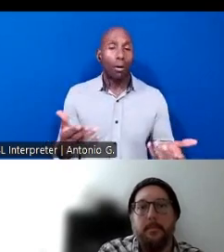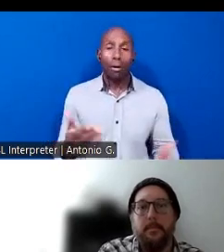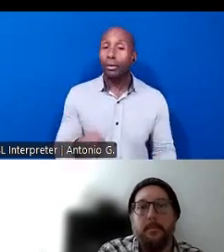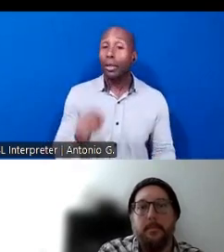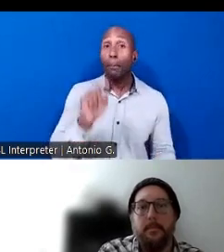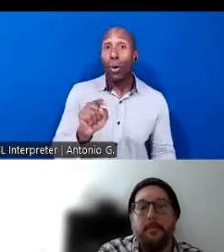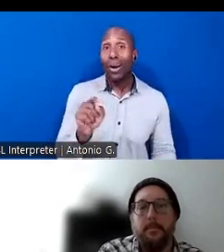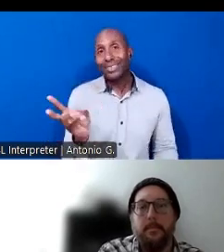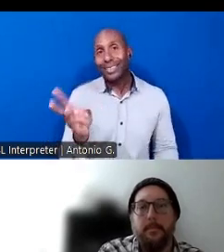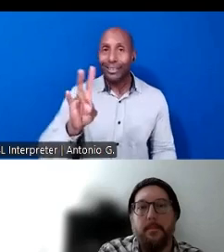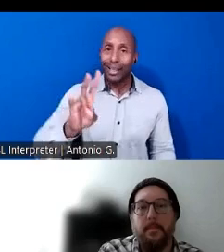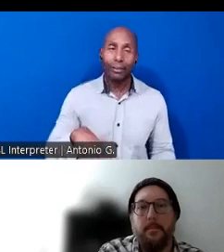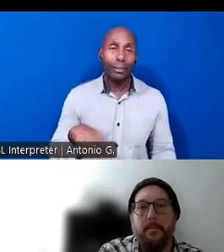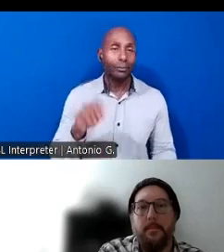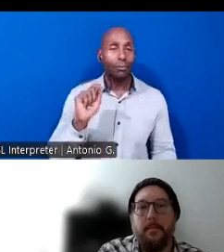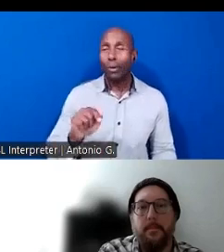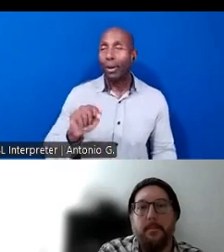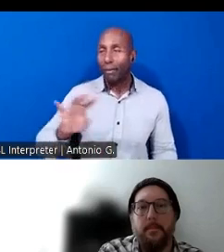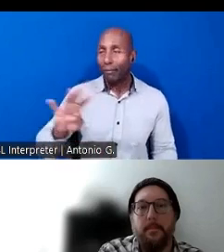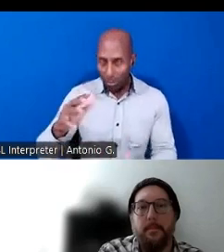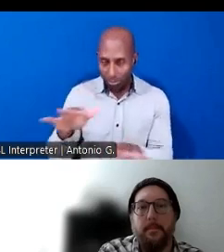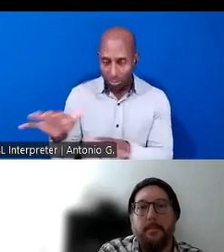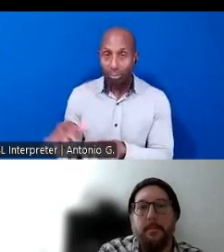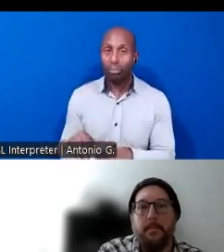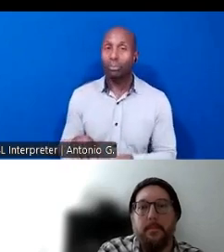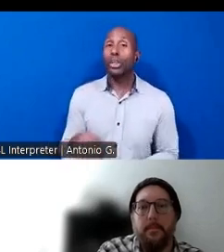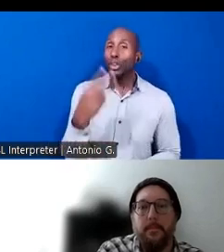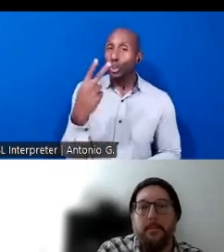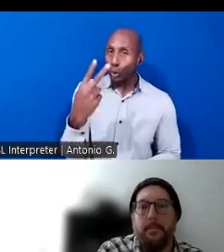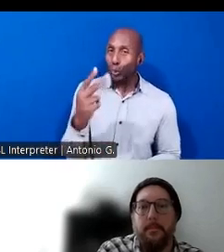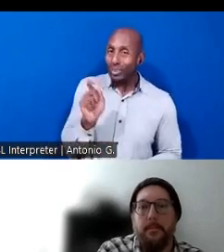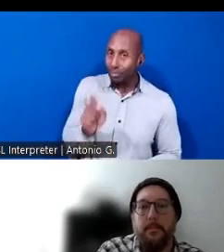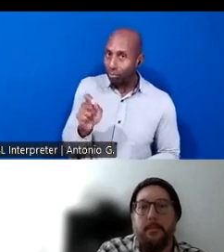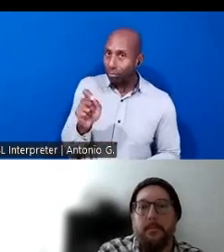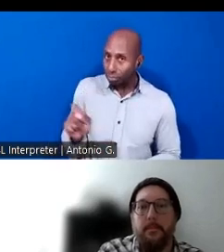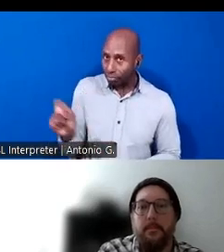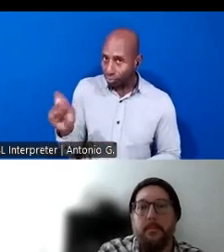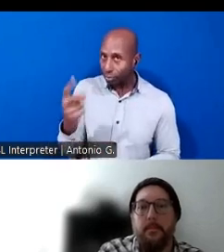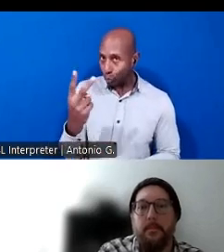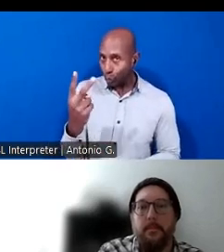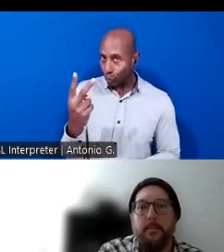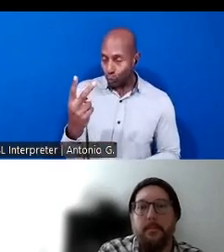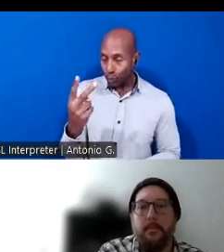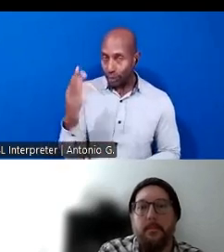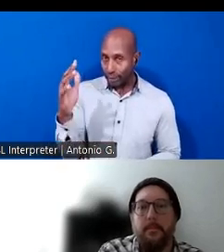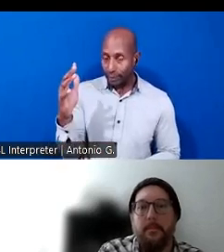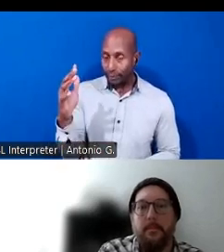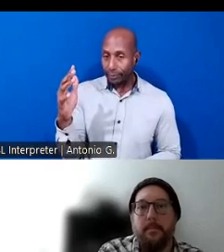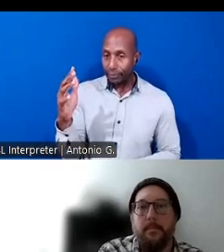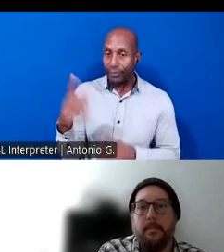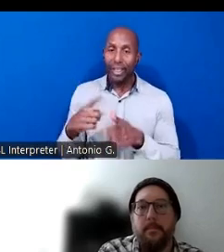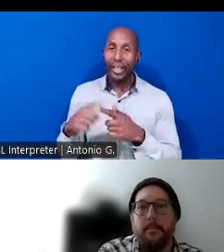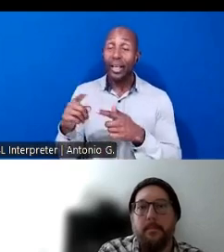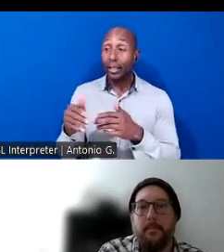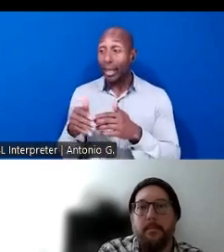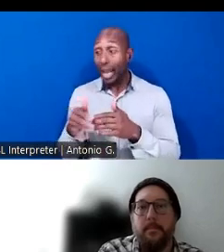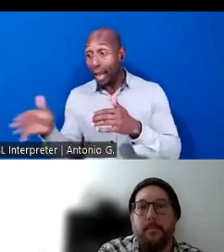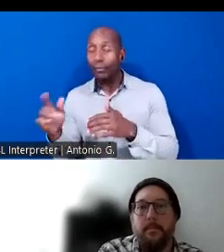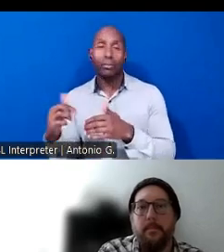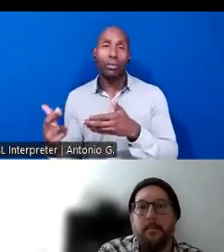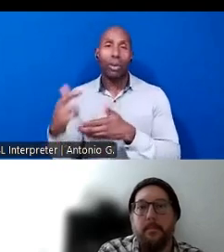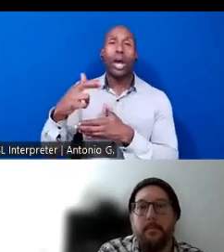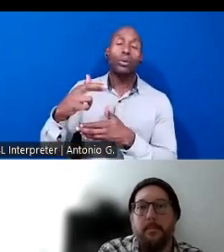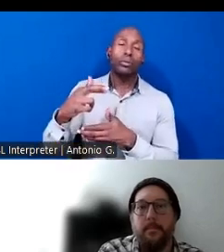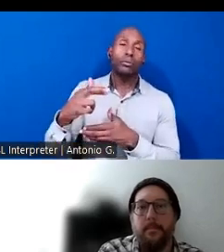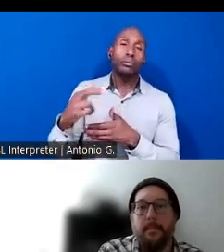0.67, 0.54. It's always going to be 2 decimal points, and you can just round up if you have a decimal that